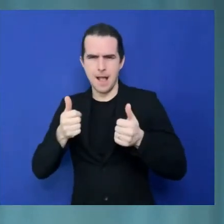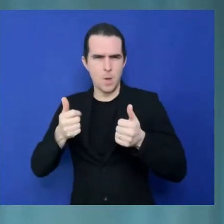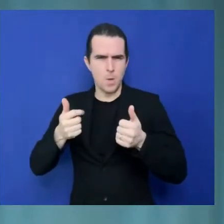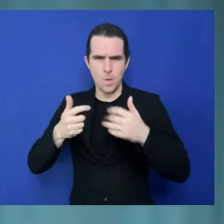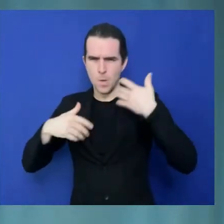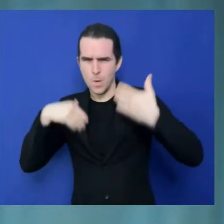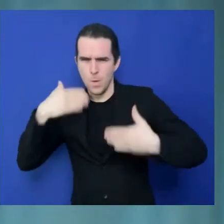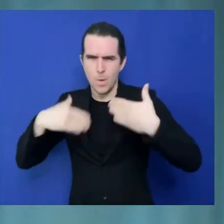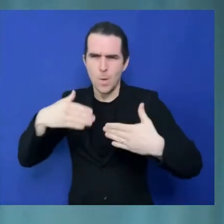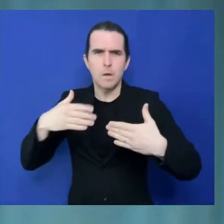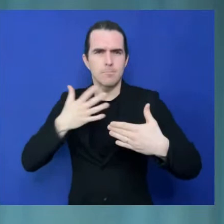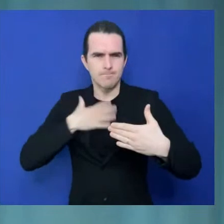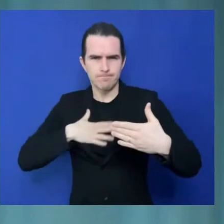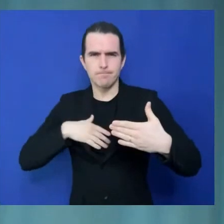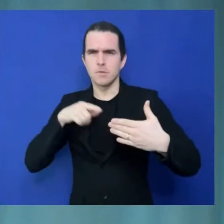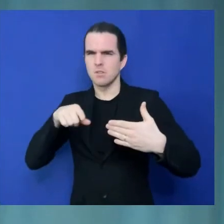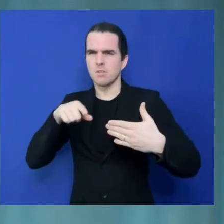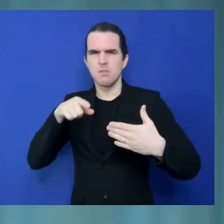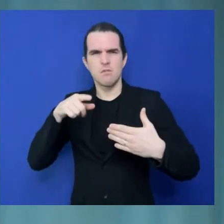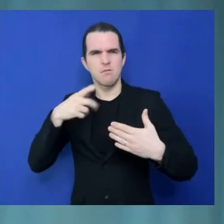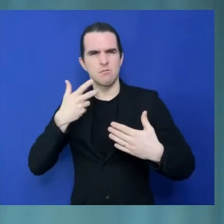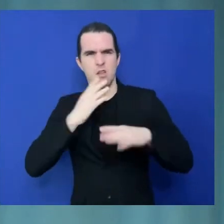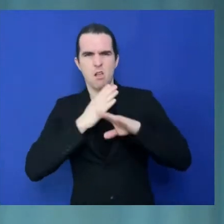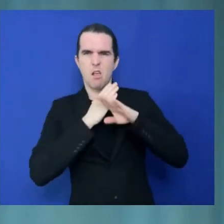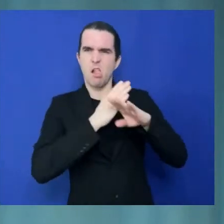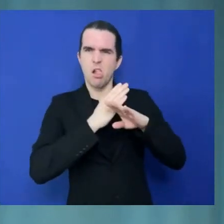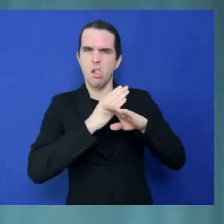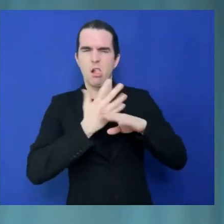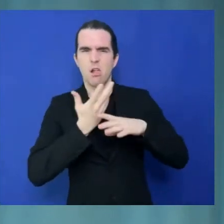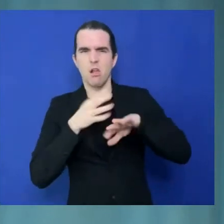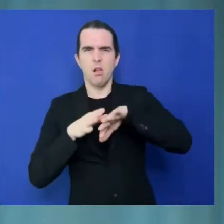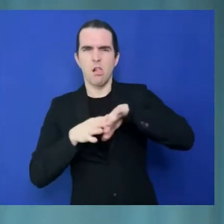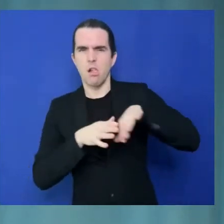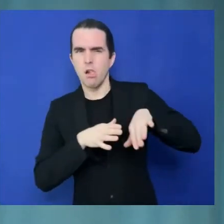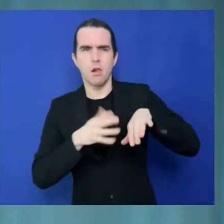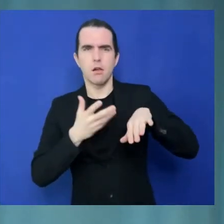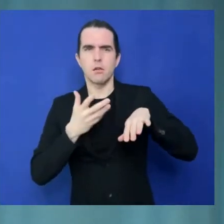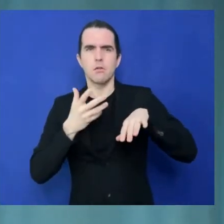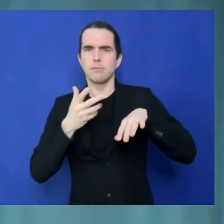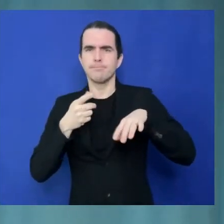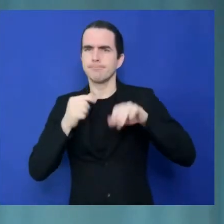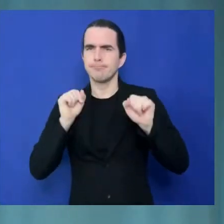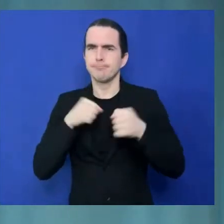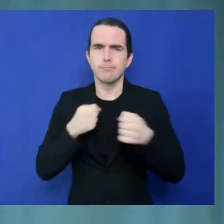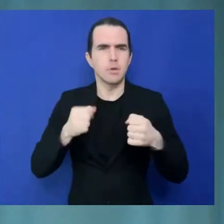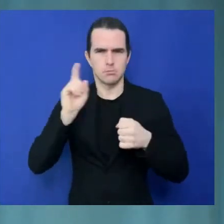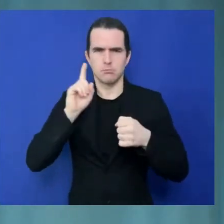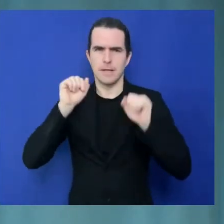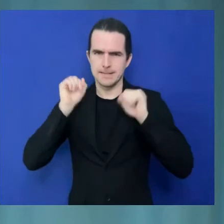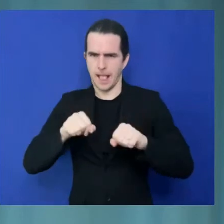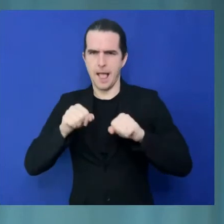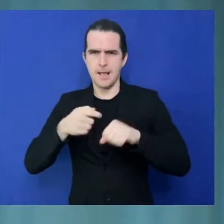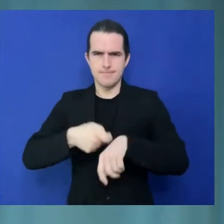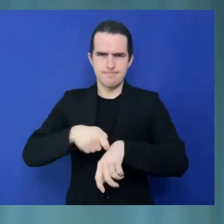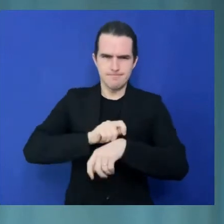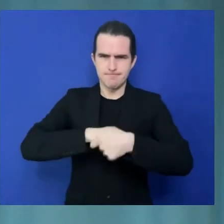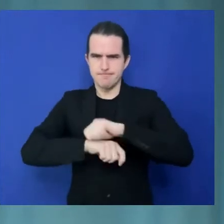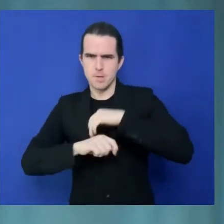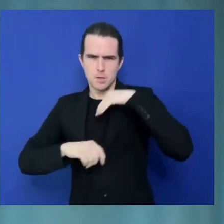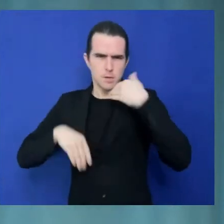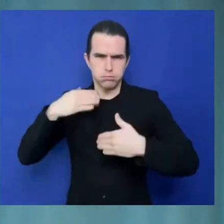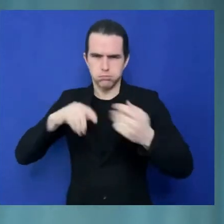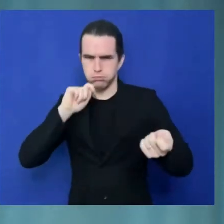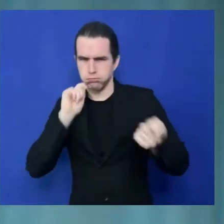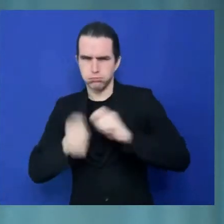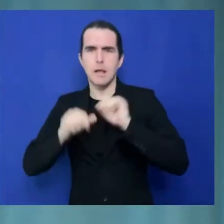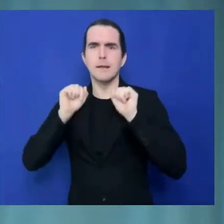It's about equal access to the opportunities that everyone is entitled to, including jobs and education. It's